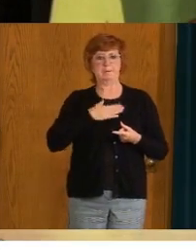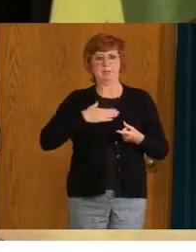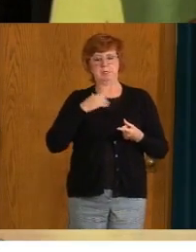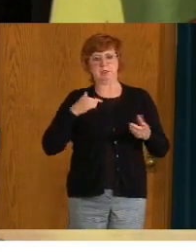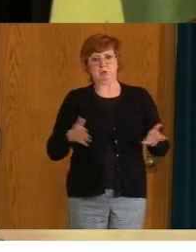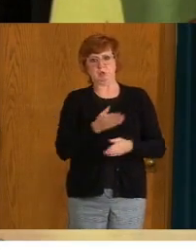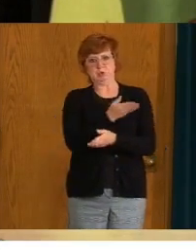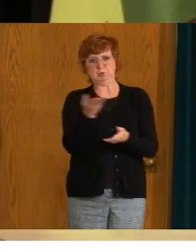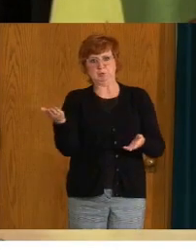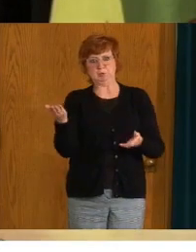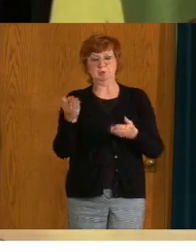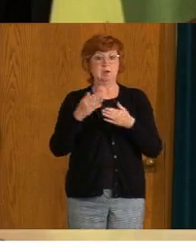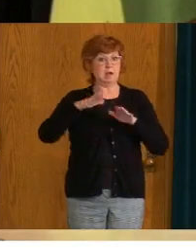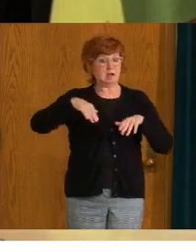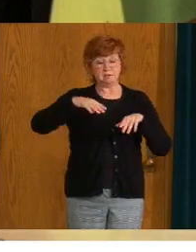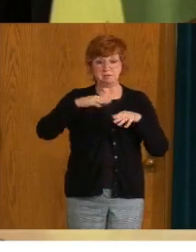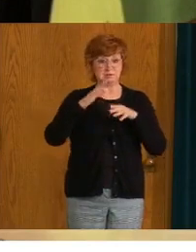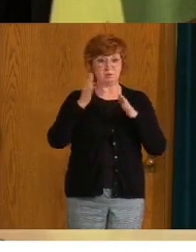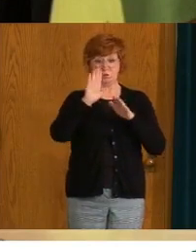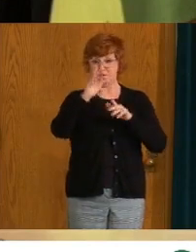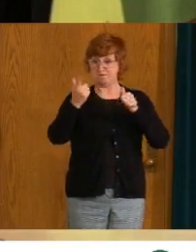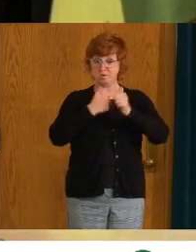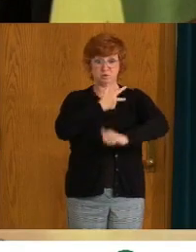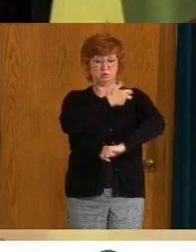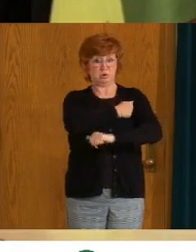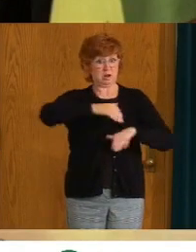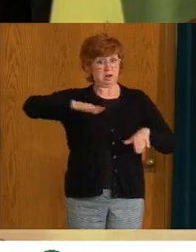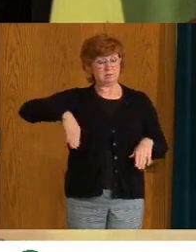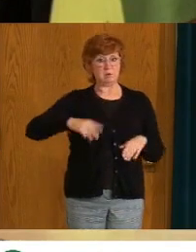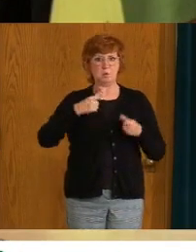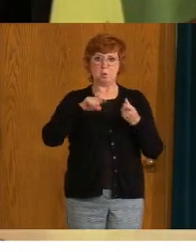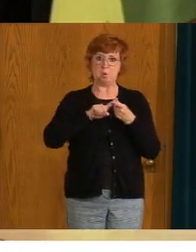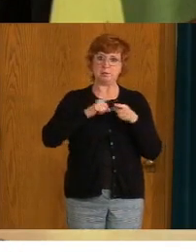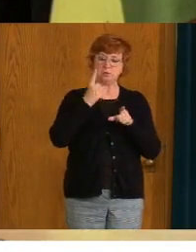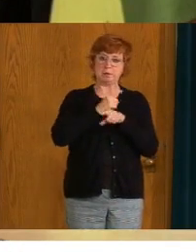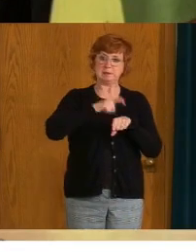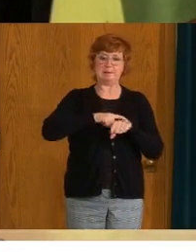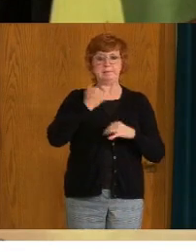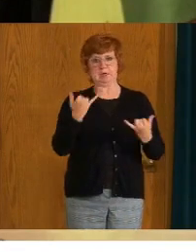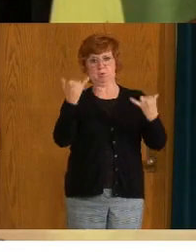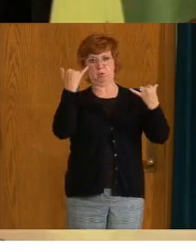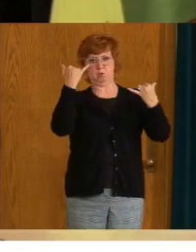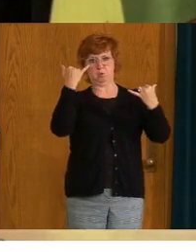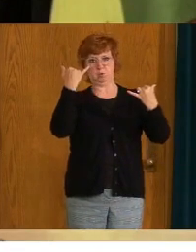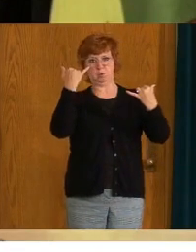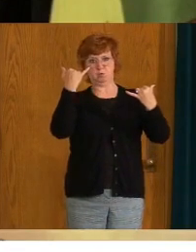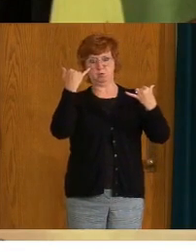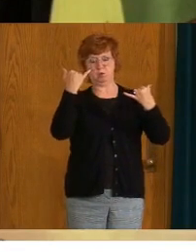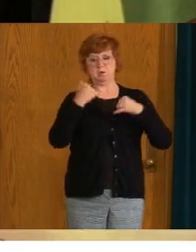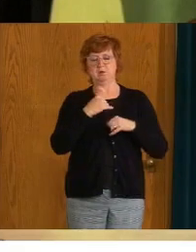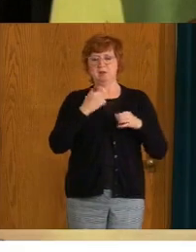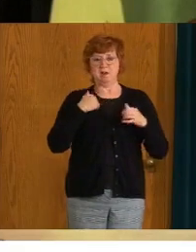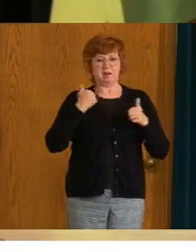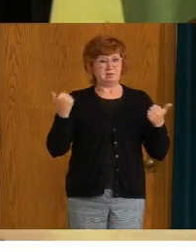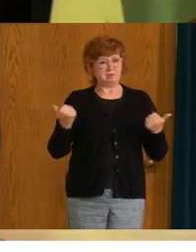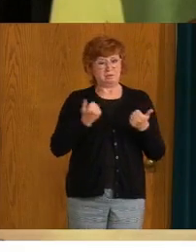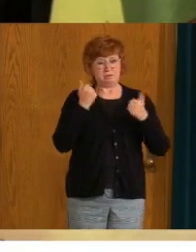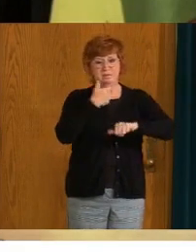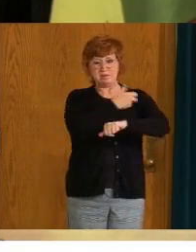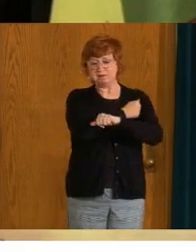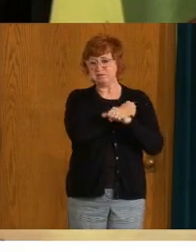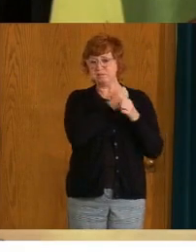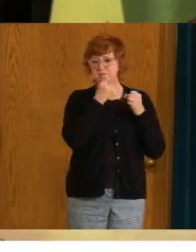point to now is the time. Now is the time. Vaccines have never been more plentiful, never been more accessible in your community